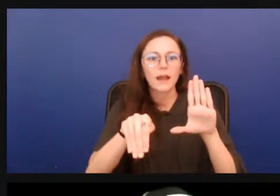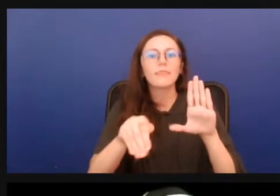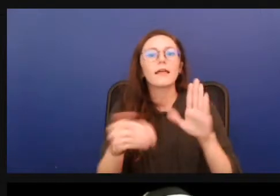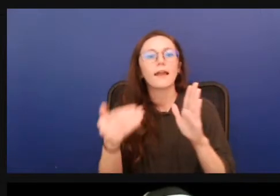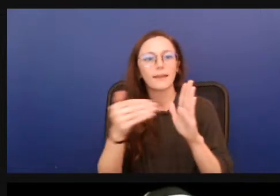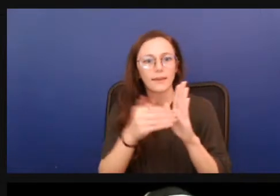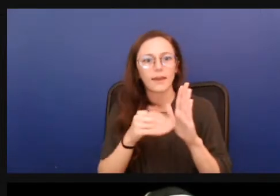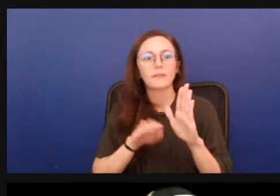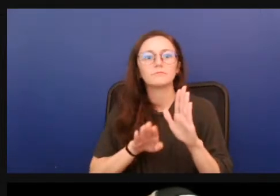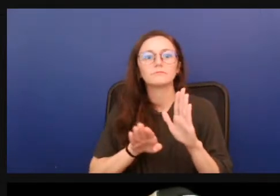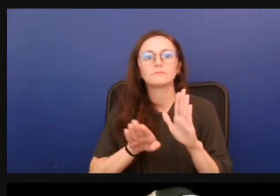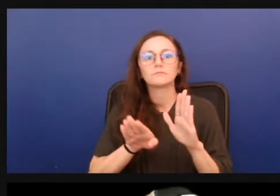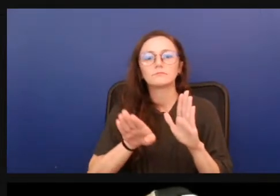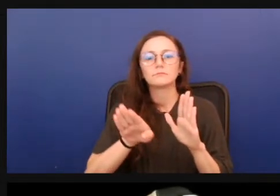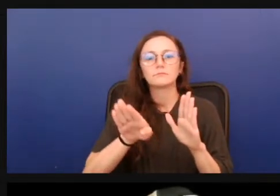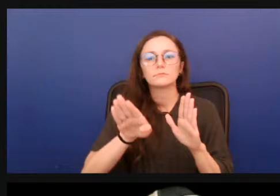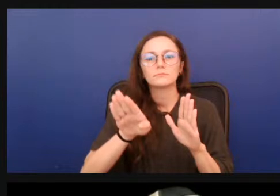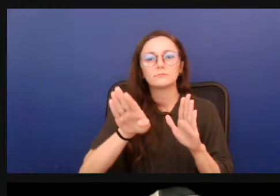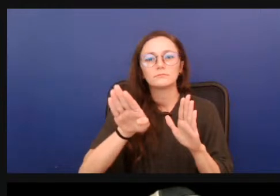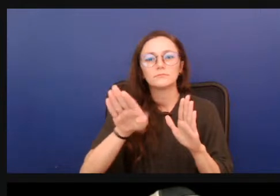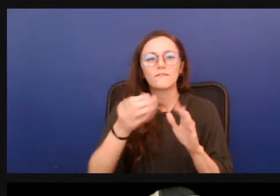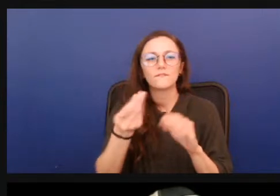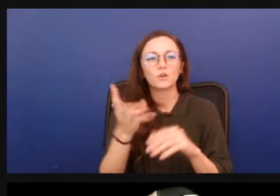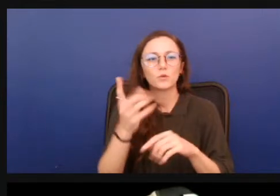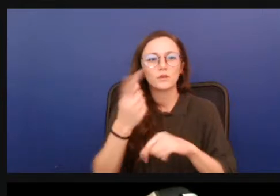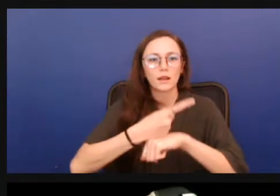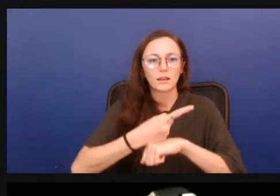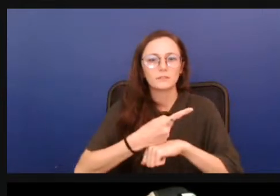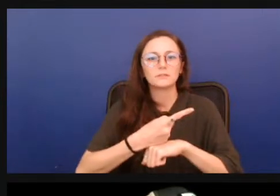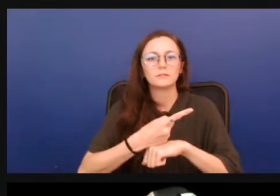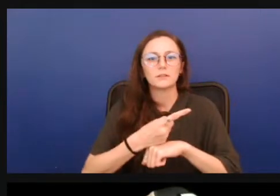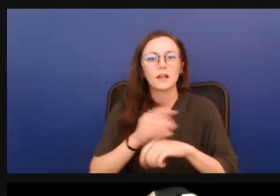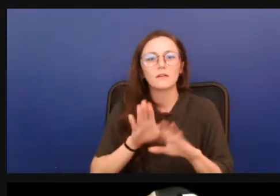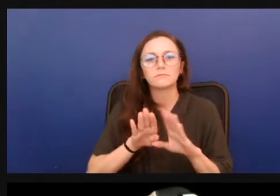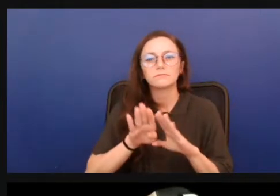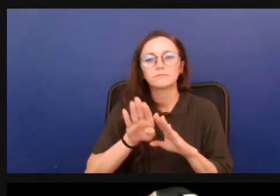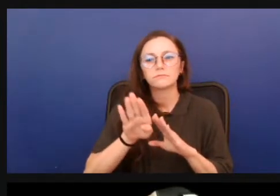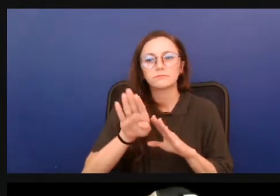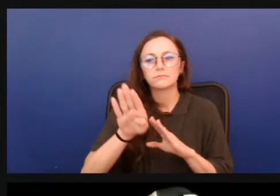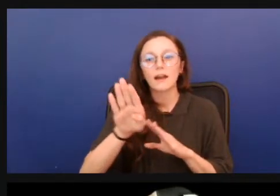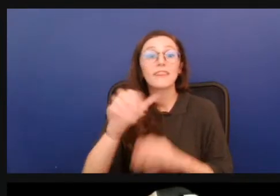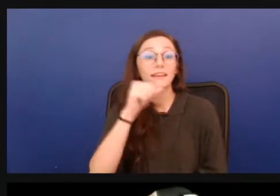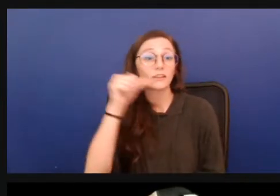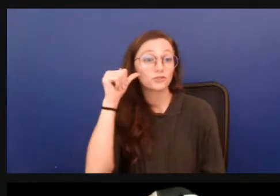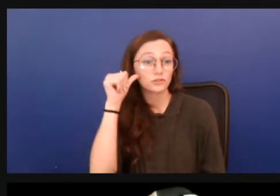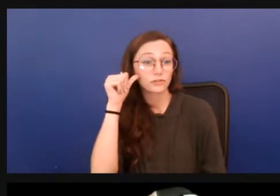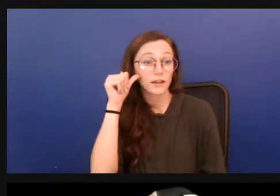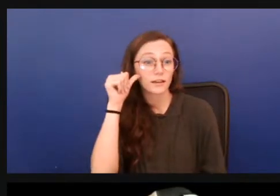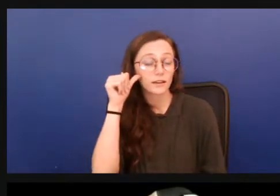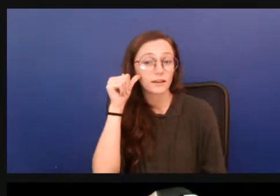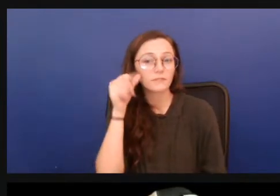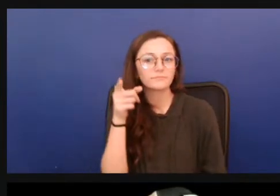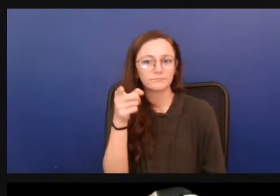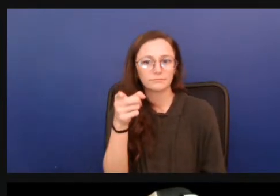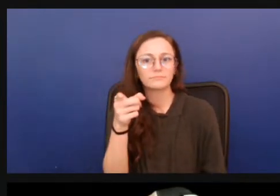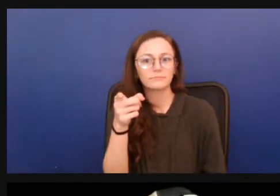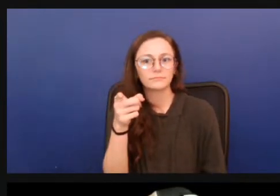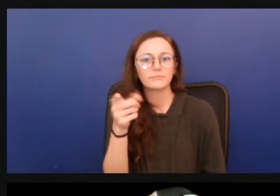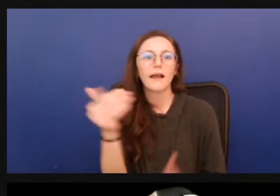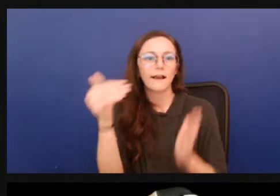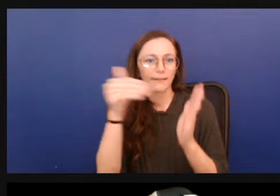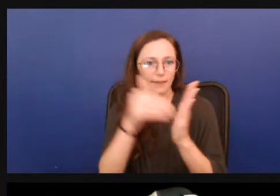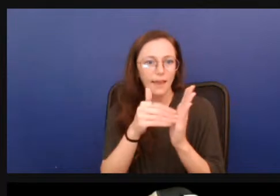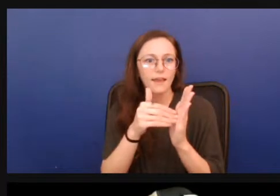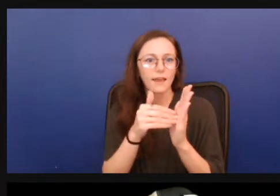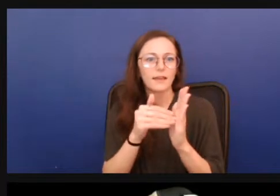days, really some small little cycles, all the way up until yesterday, when we appear to have begun what